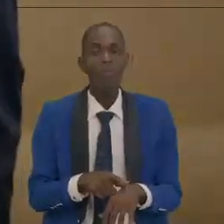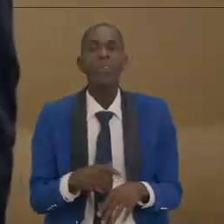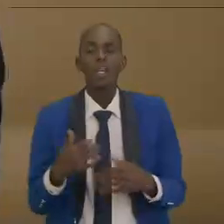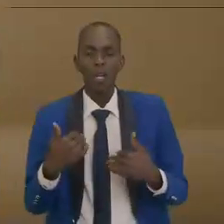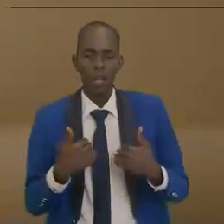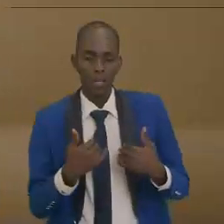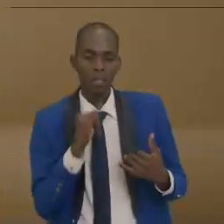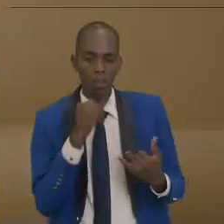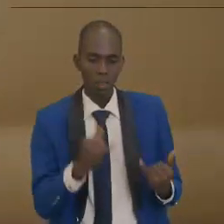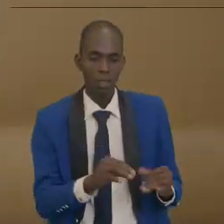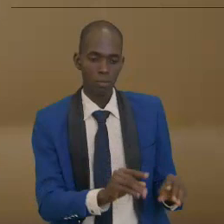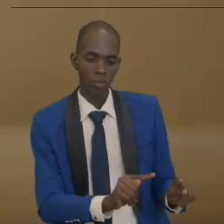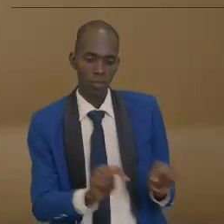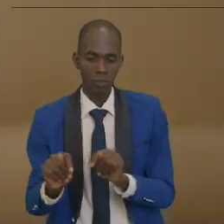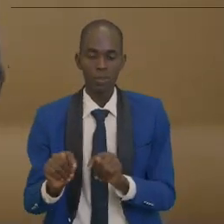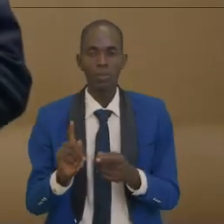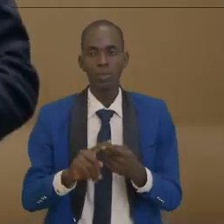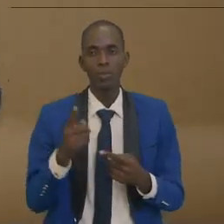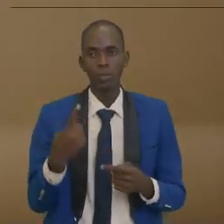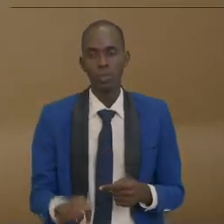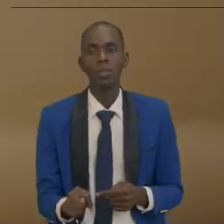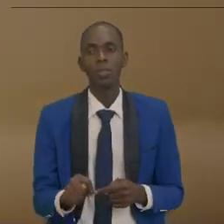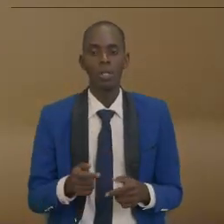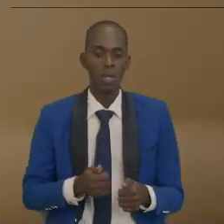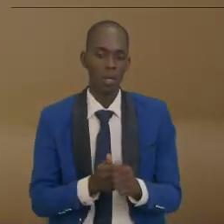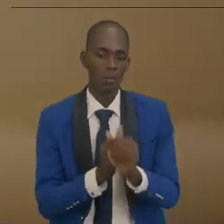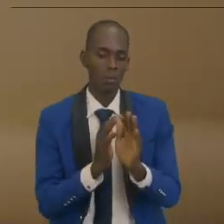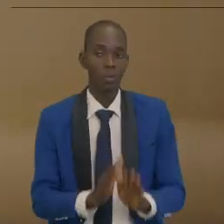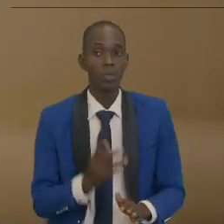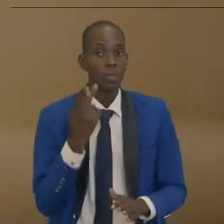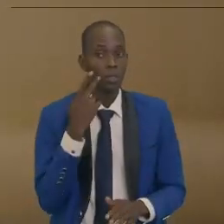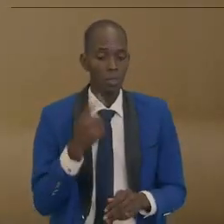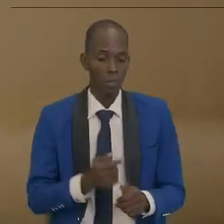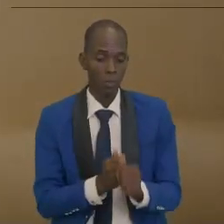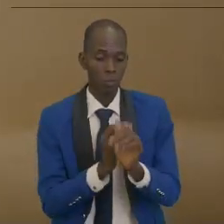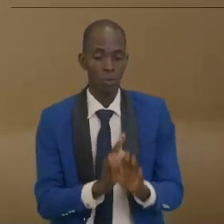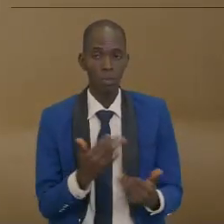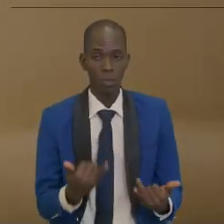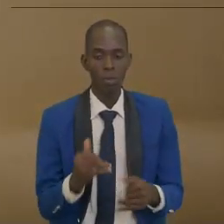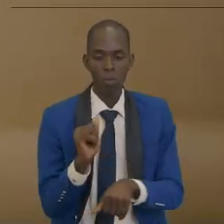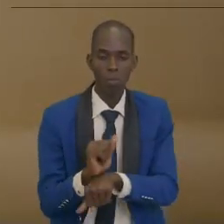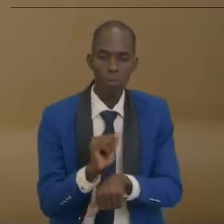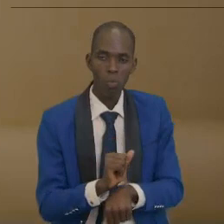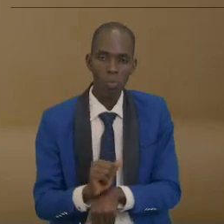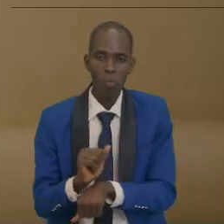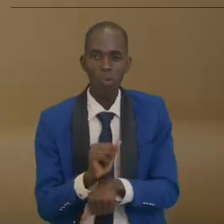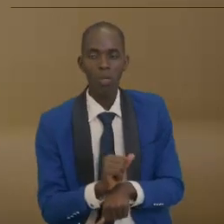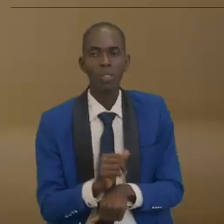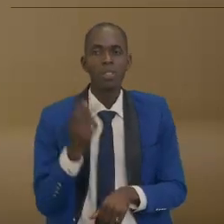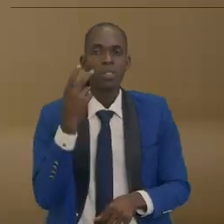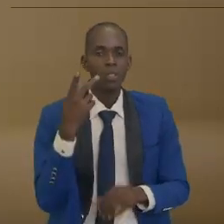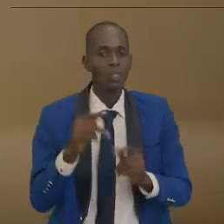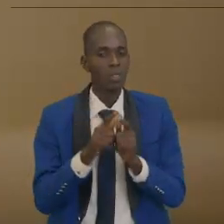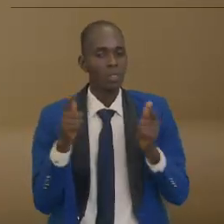to the apostles look at the apostles walking and look at the great power